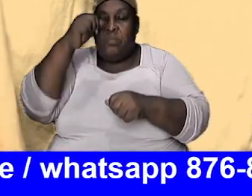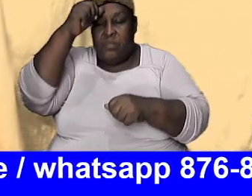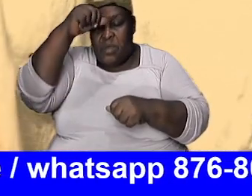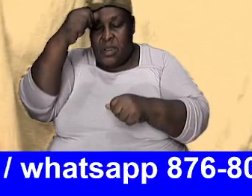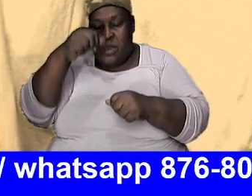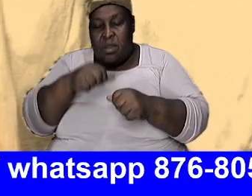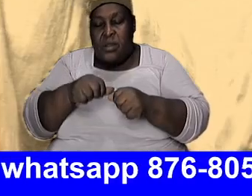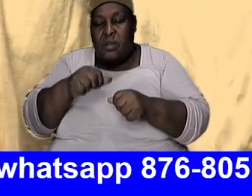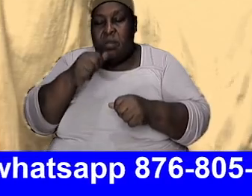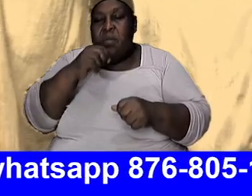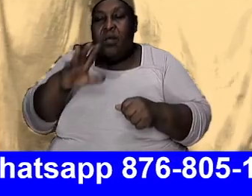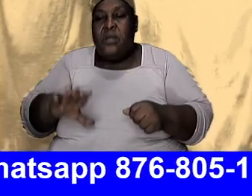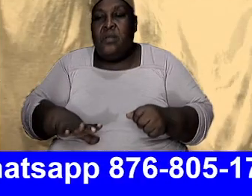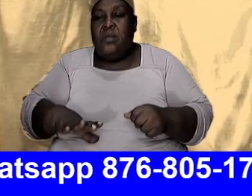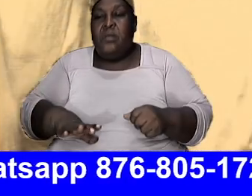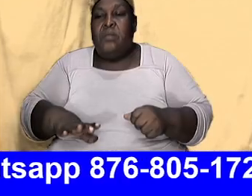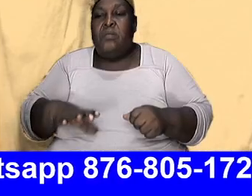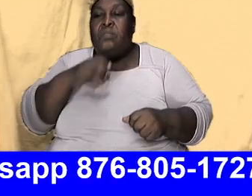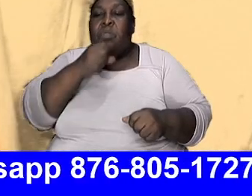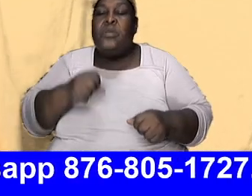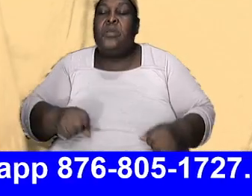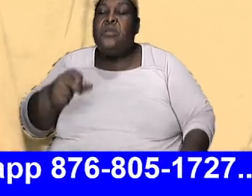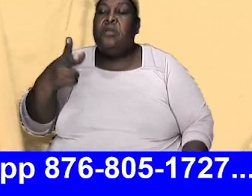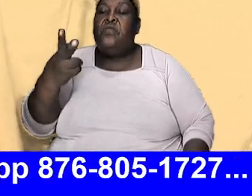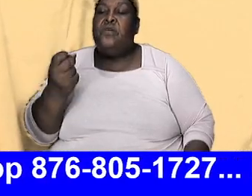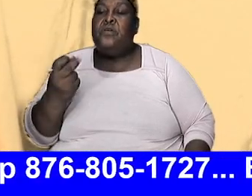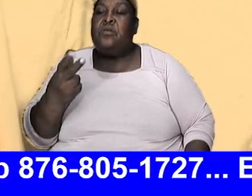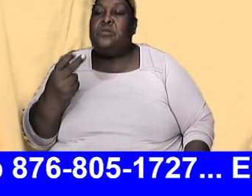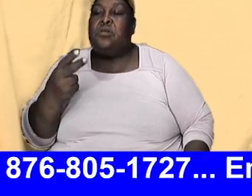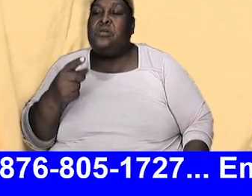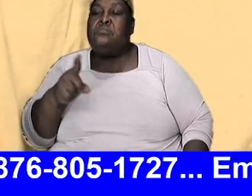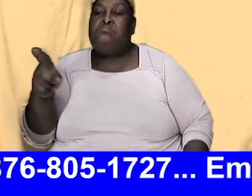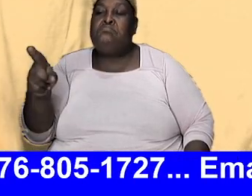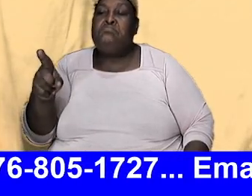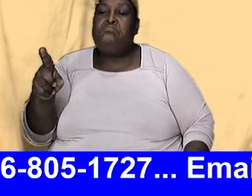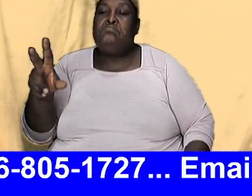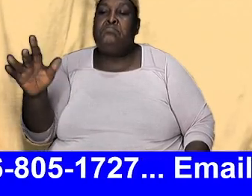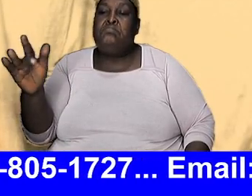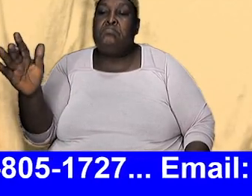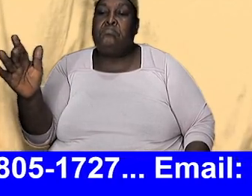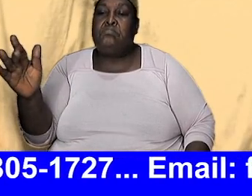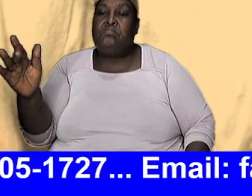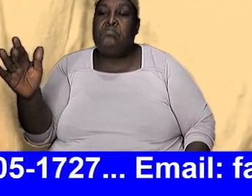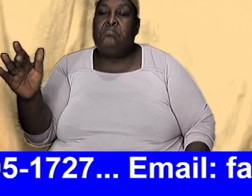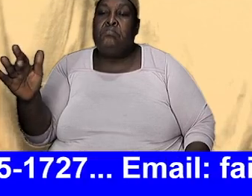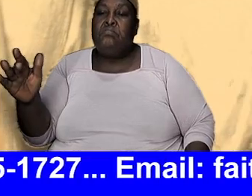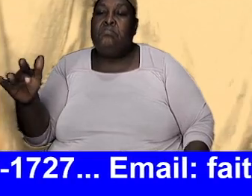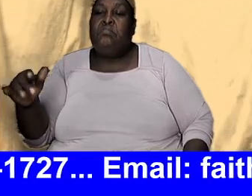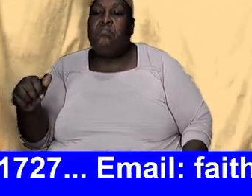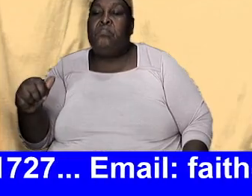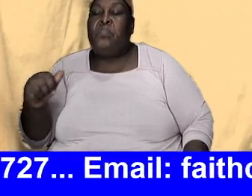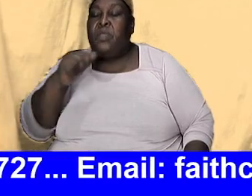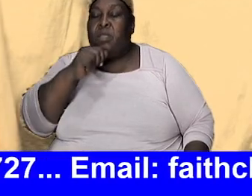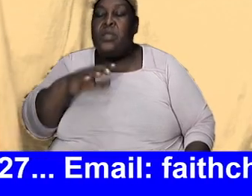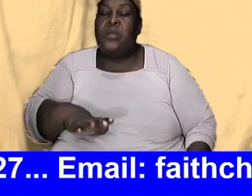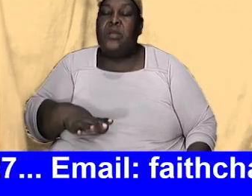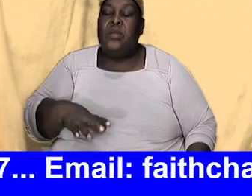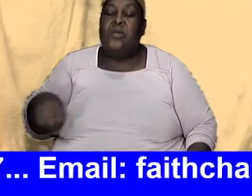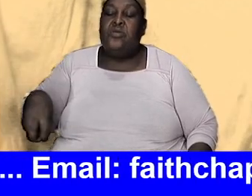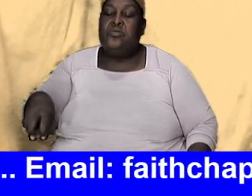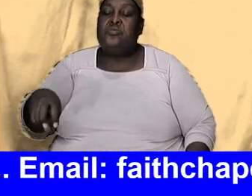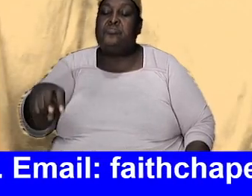age 13 to 25, that we'll be having a ladies trip this Saturday, meeting